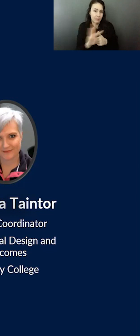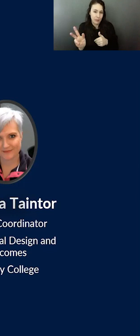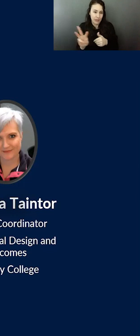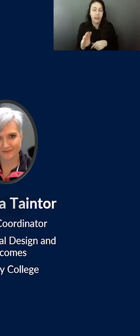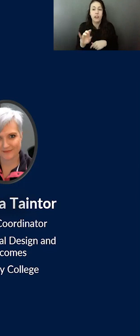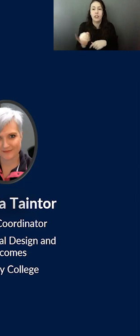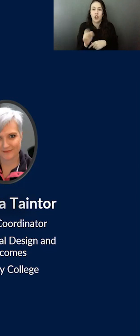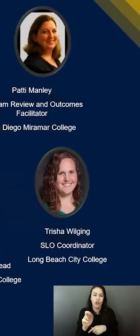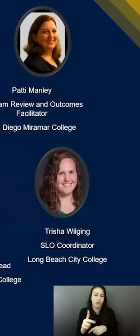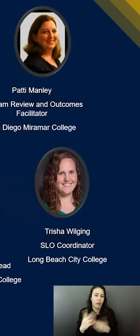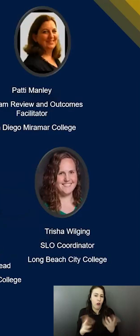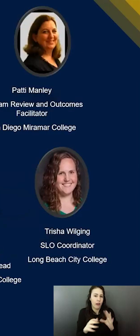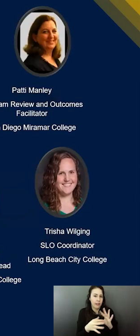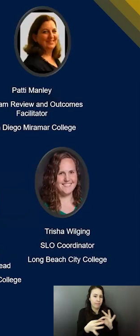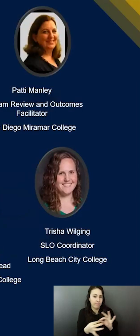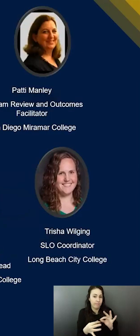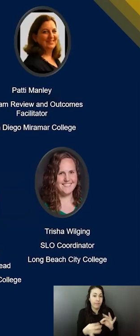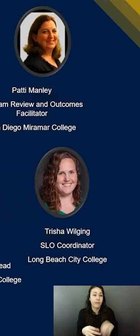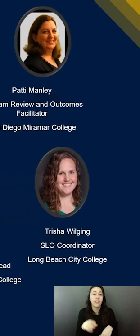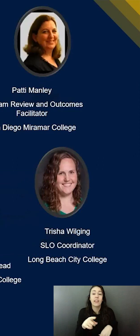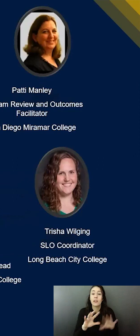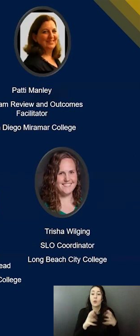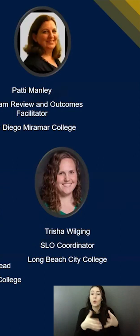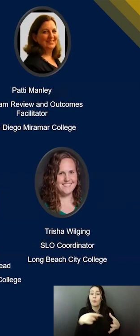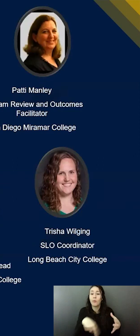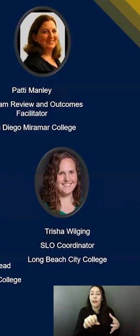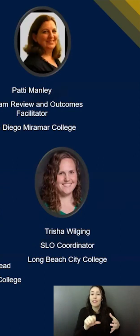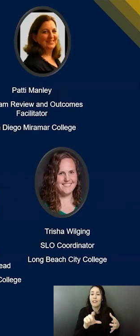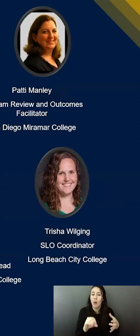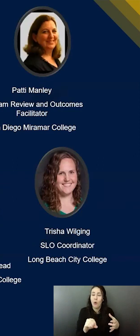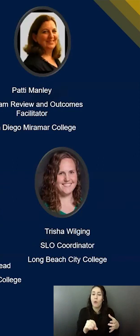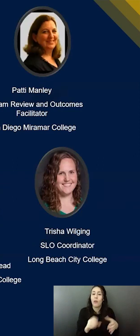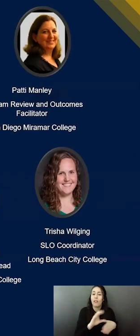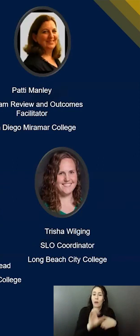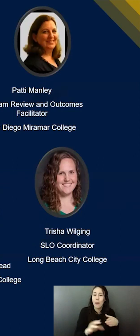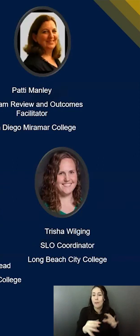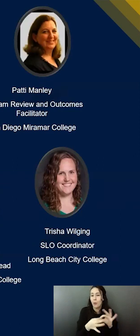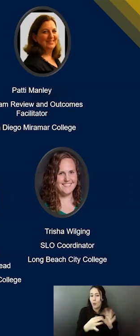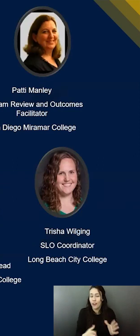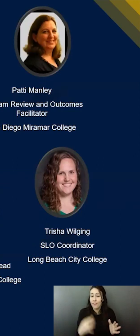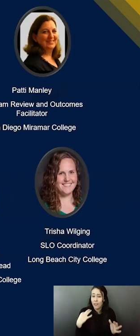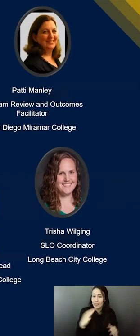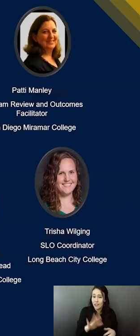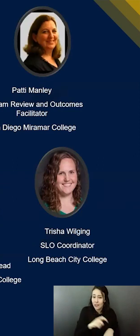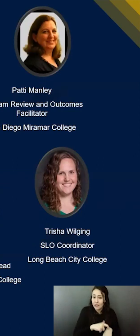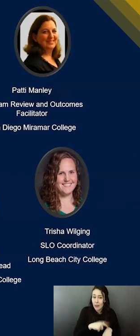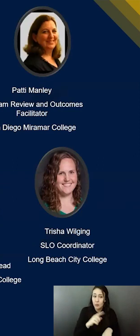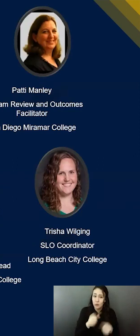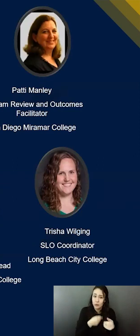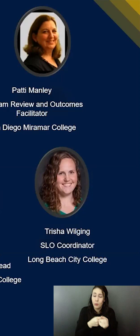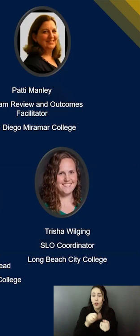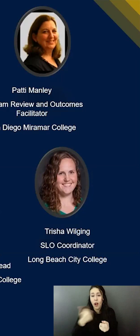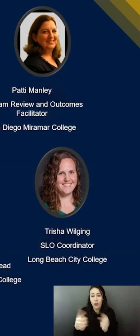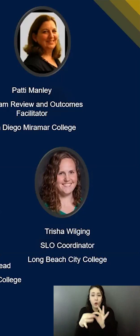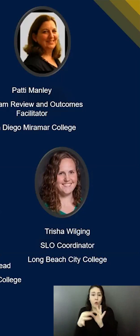the coaches are a group of SLO and outcomes coordinators who volunteer our time to support not only other outcomes coordinators across the